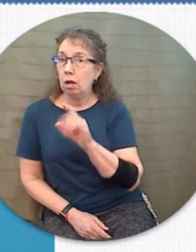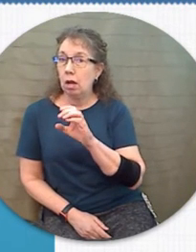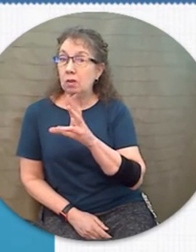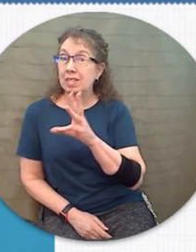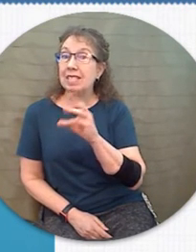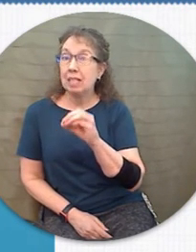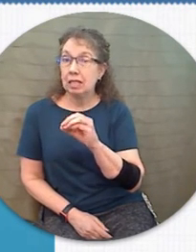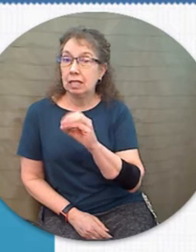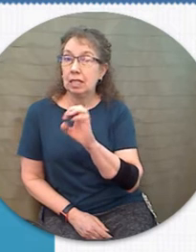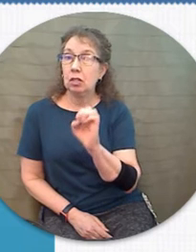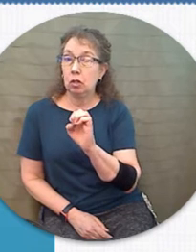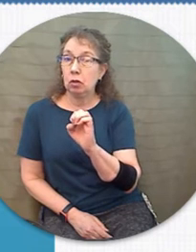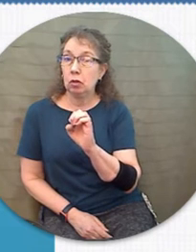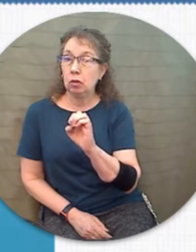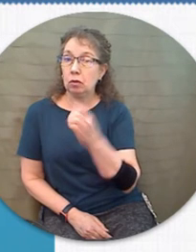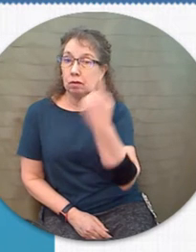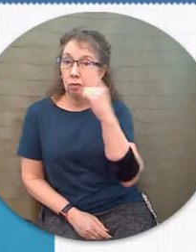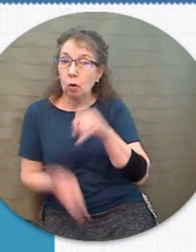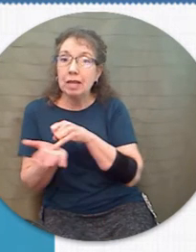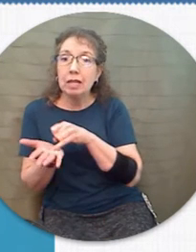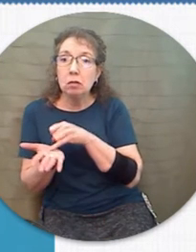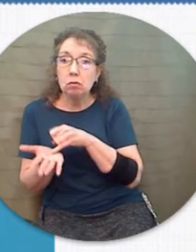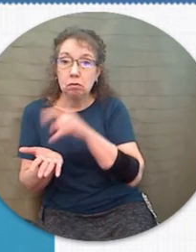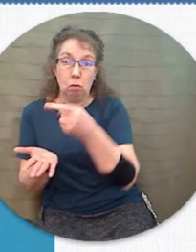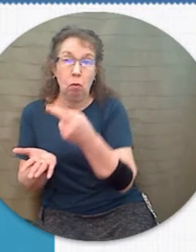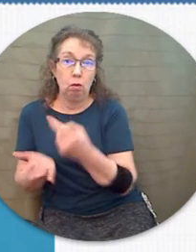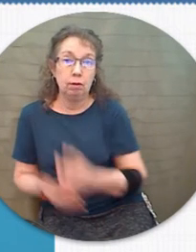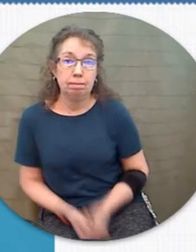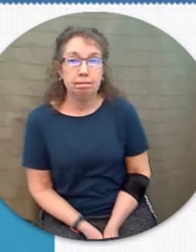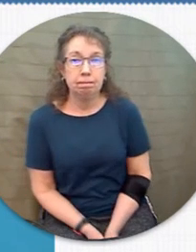160 euros in interest.